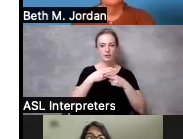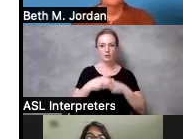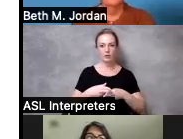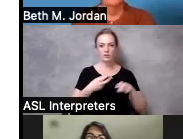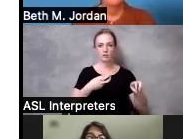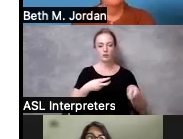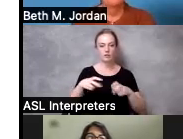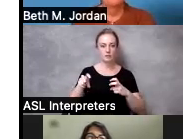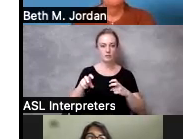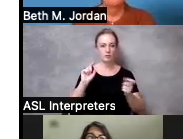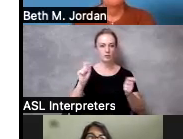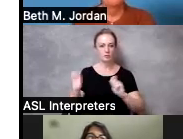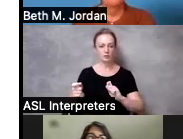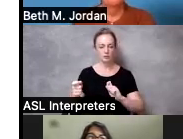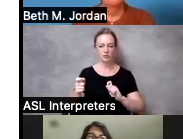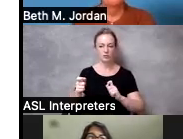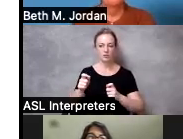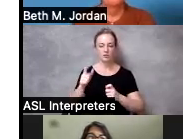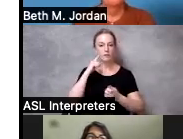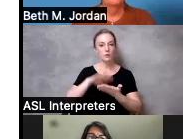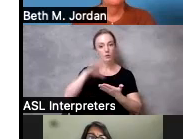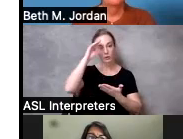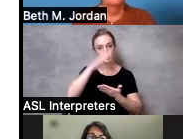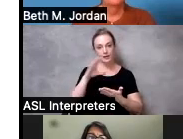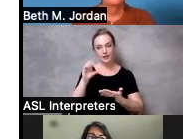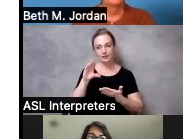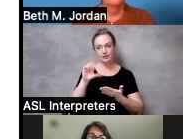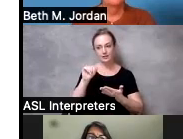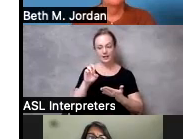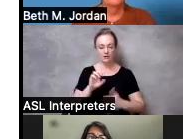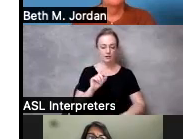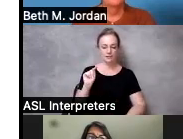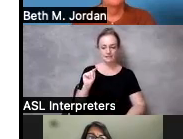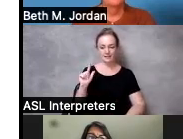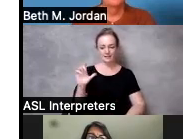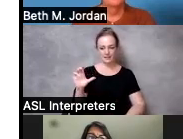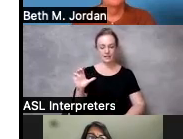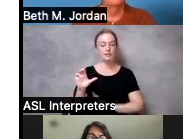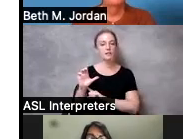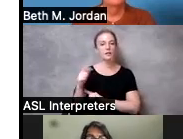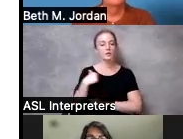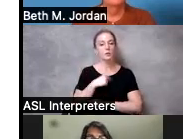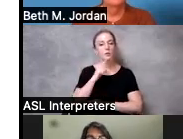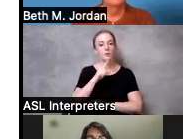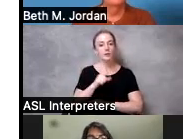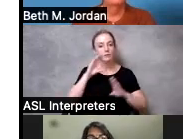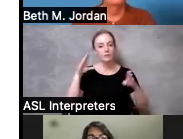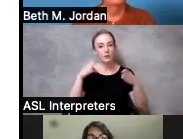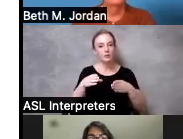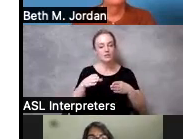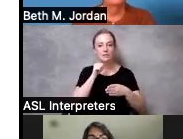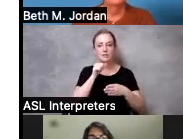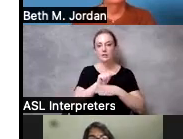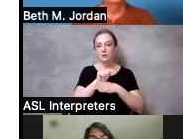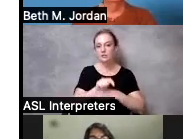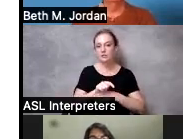for Learning and Care, TLC, that really focuses on the non-traditional placement,